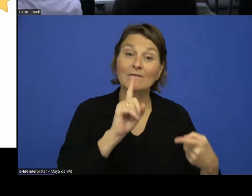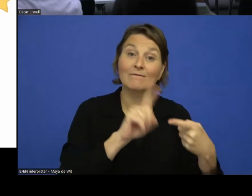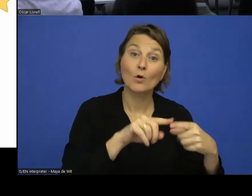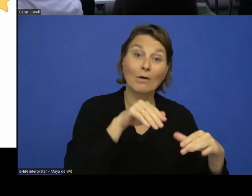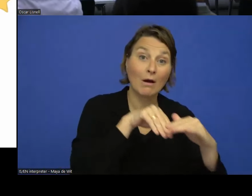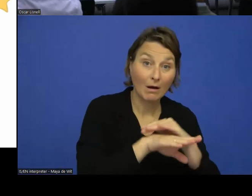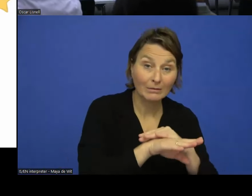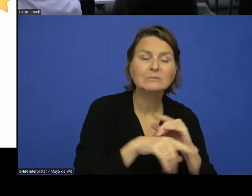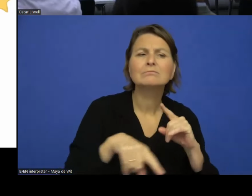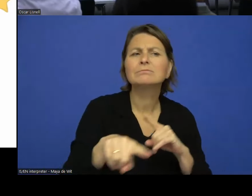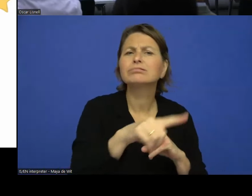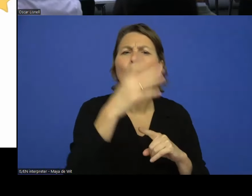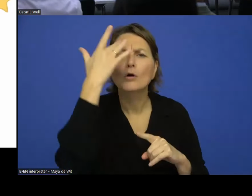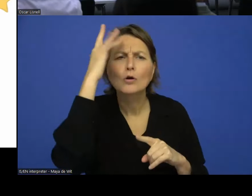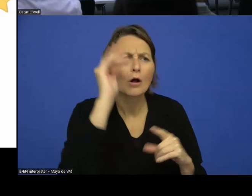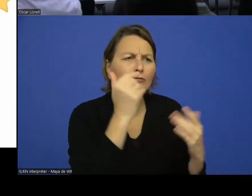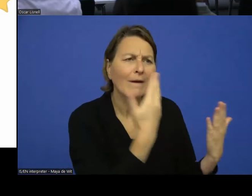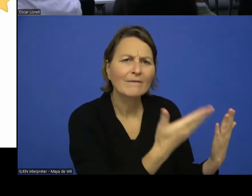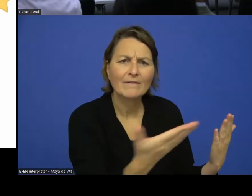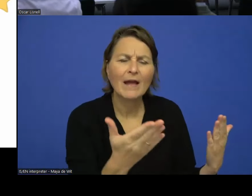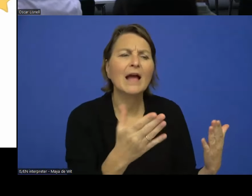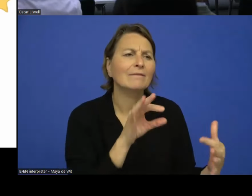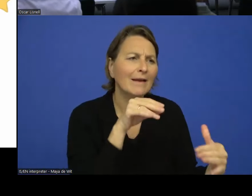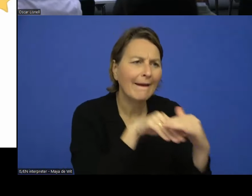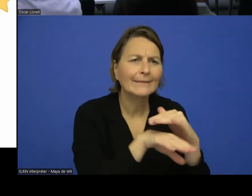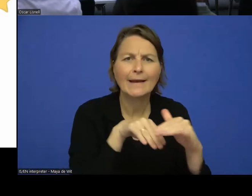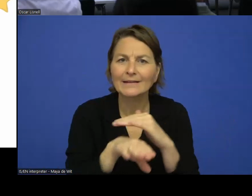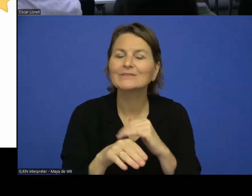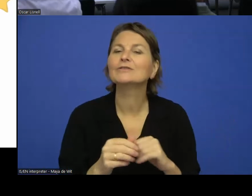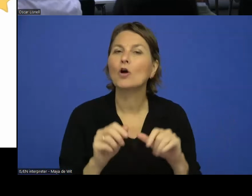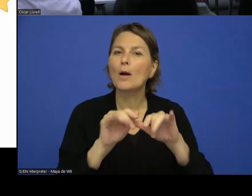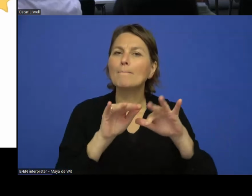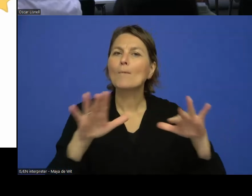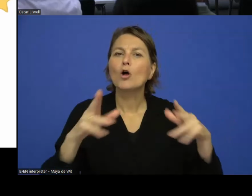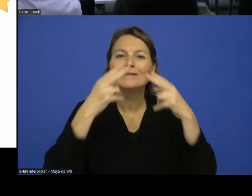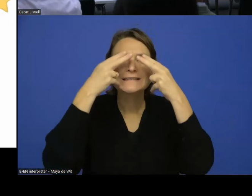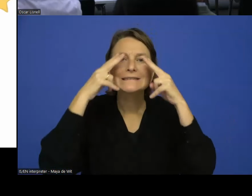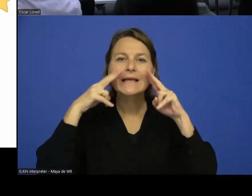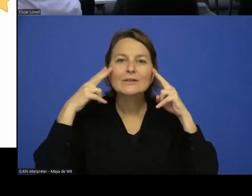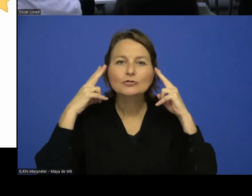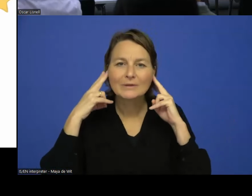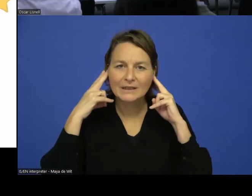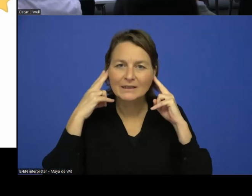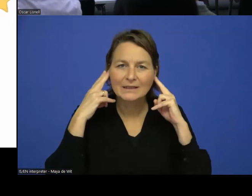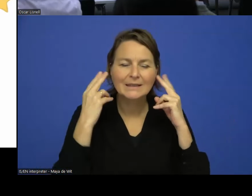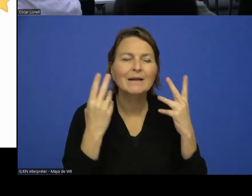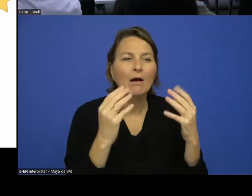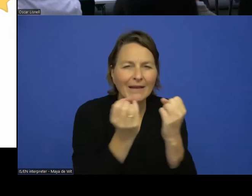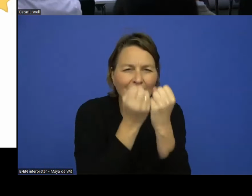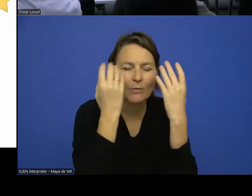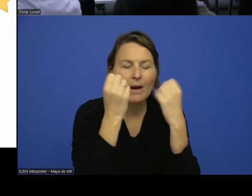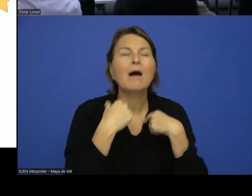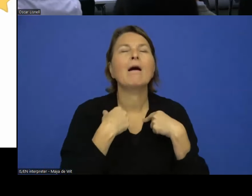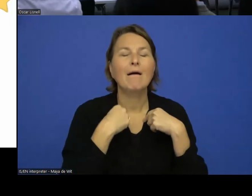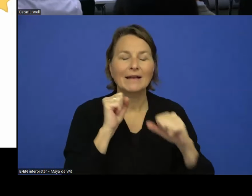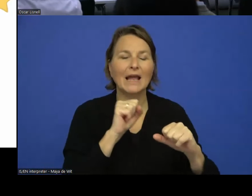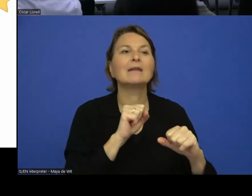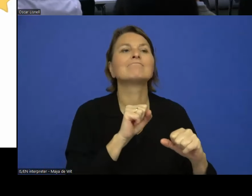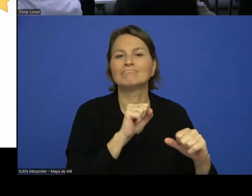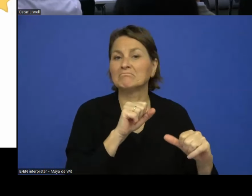cultural assets. So we are using multi-sensory representation of cultural assets to make them accessible to